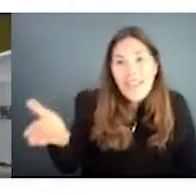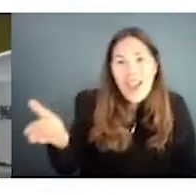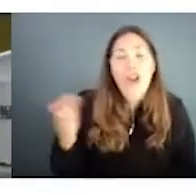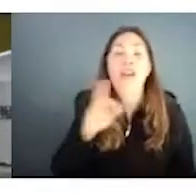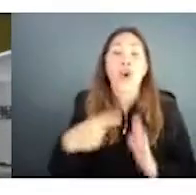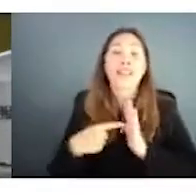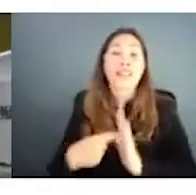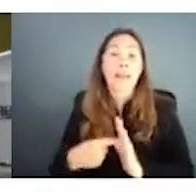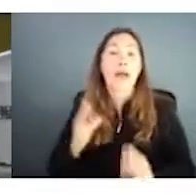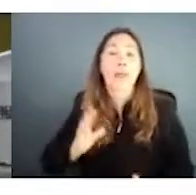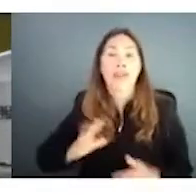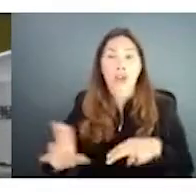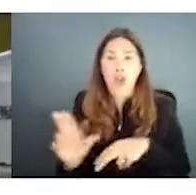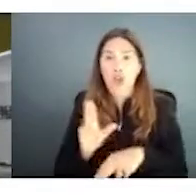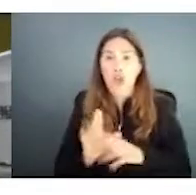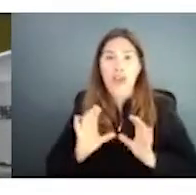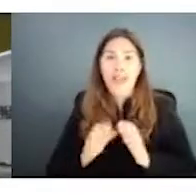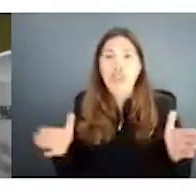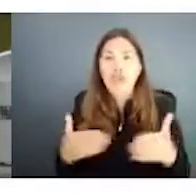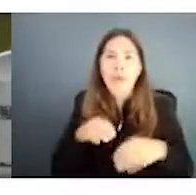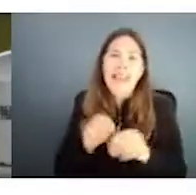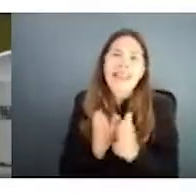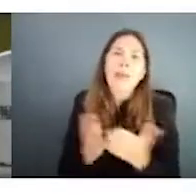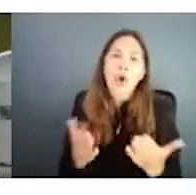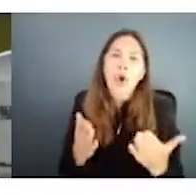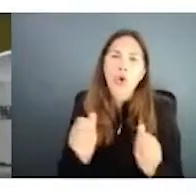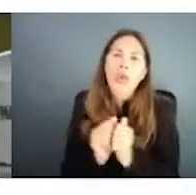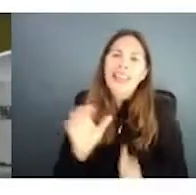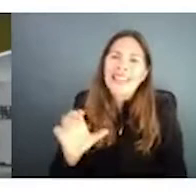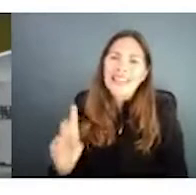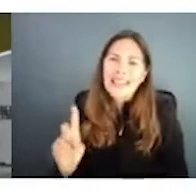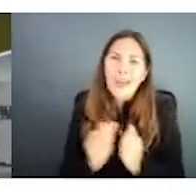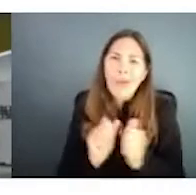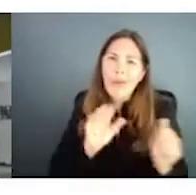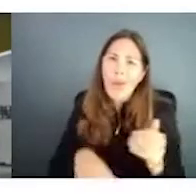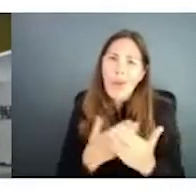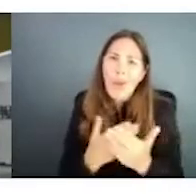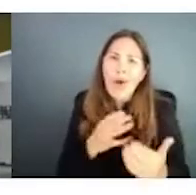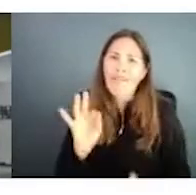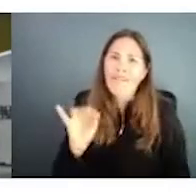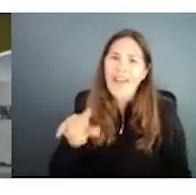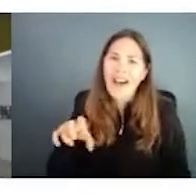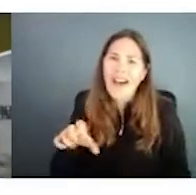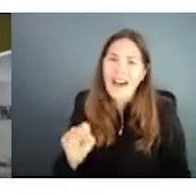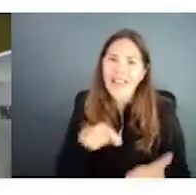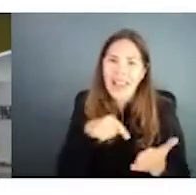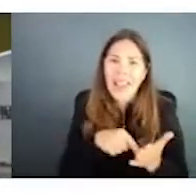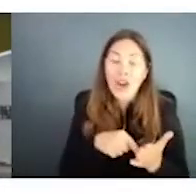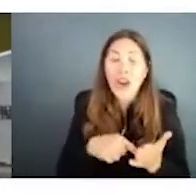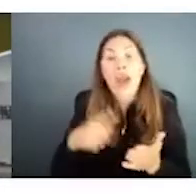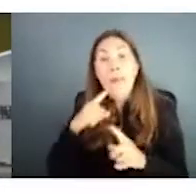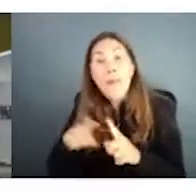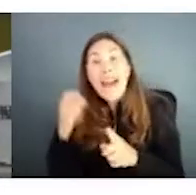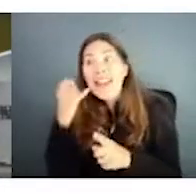example, I used to use the Classroom in a Book, and that would come with a CD with all the files. But unless you bought the Classroom set,